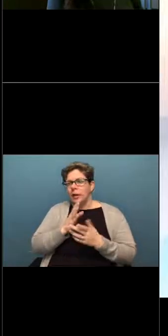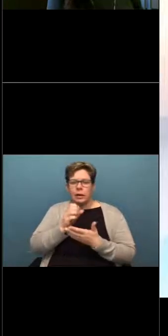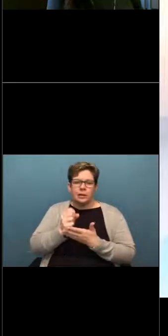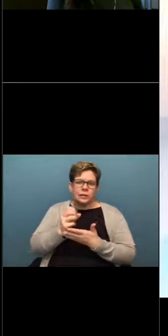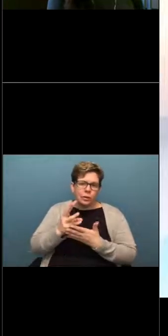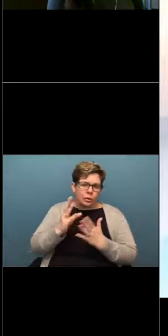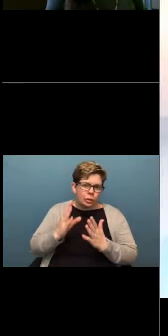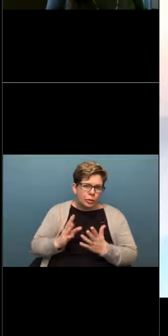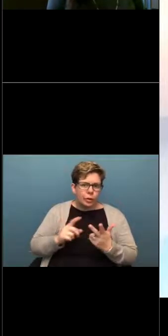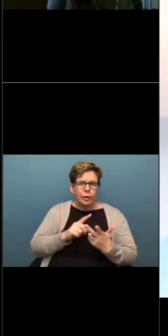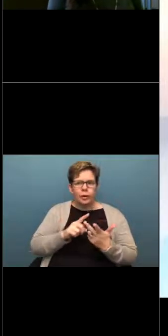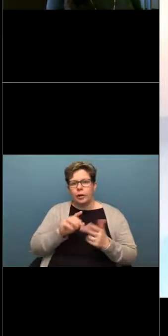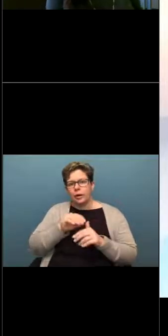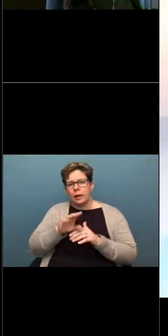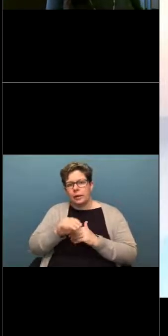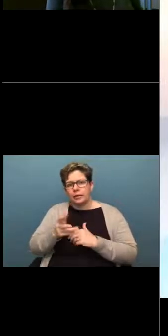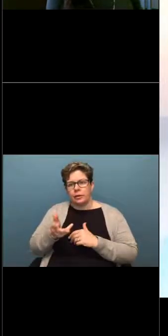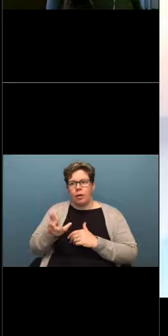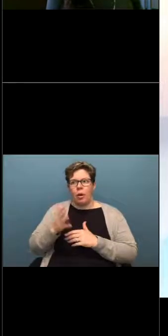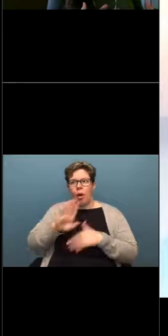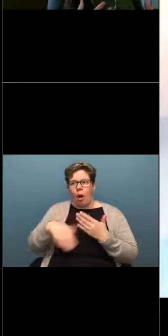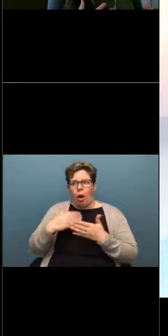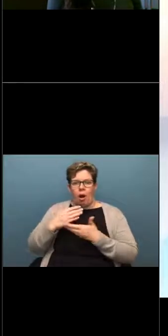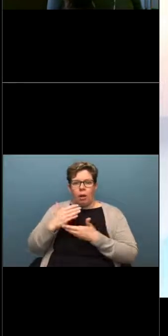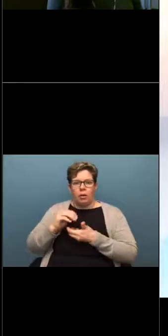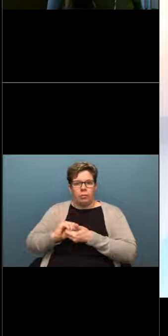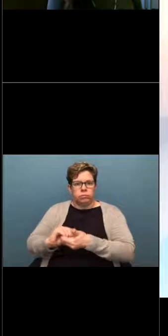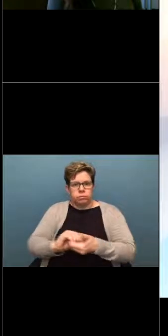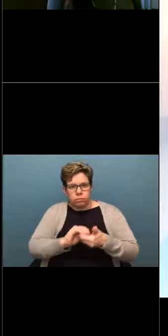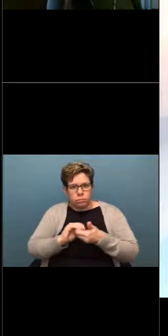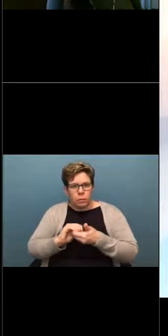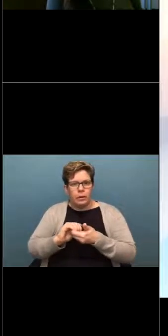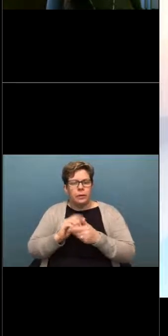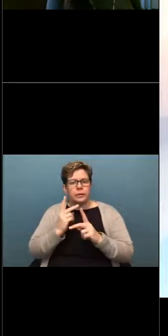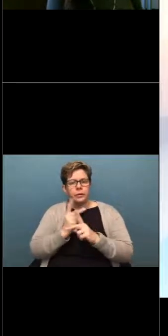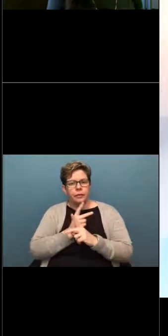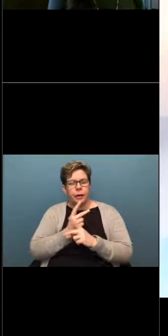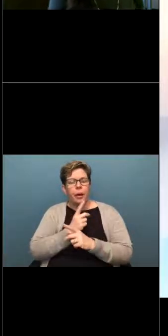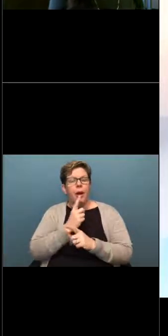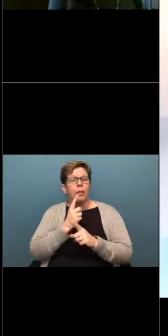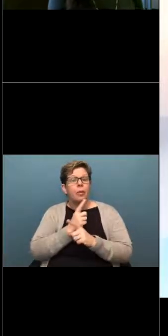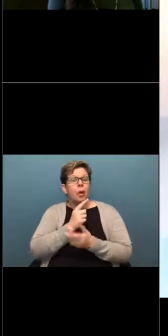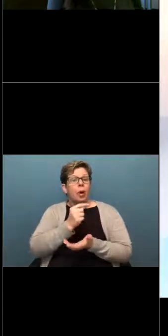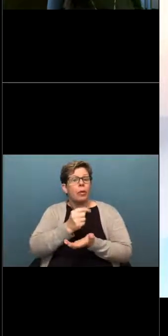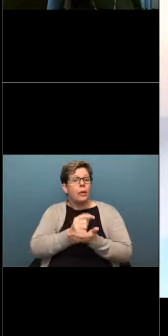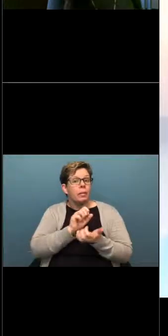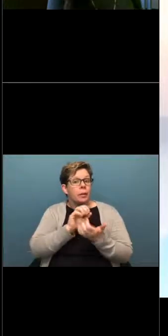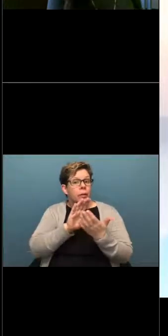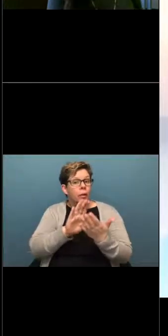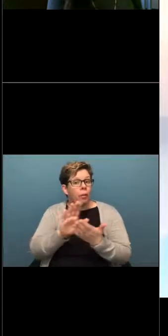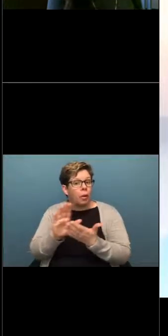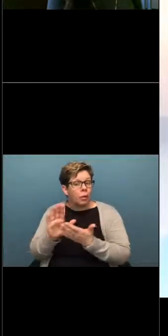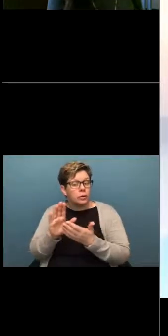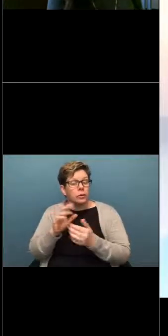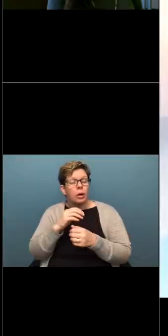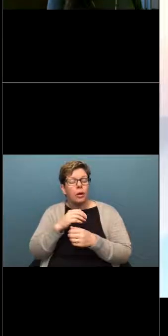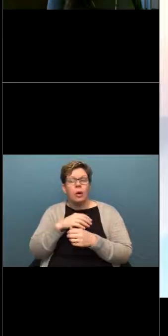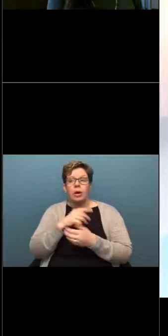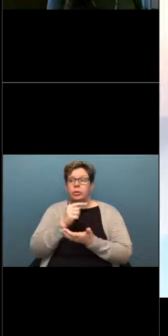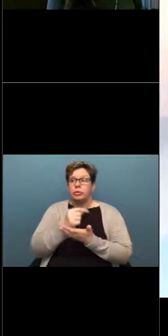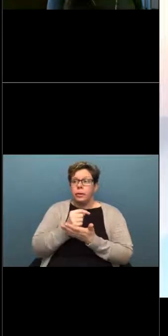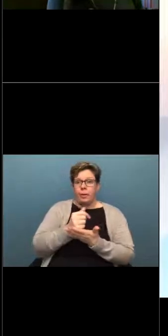case manager, and you are all working in concert to find the right therapeutic approach or treatments that'll help you stabilize and